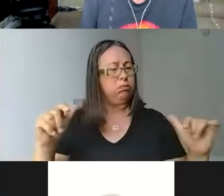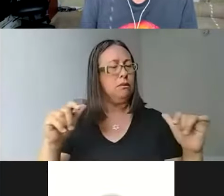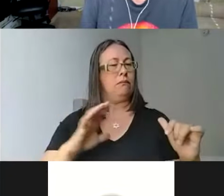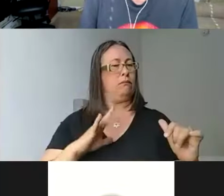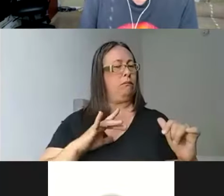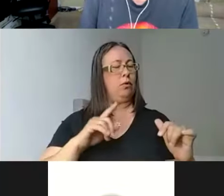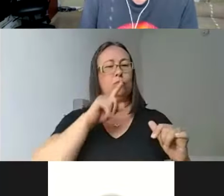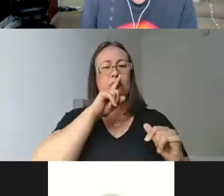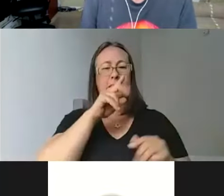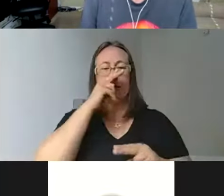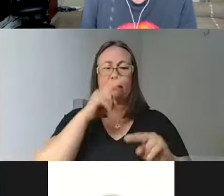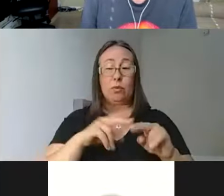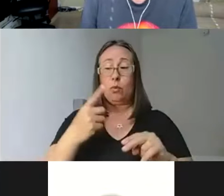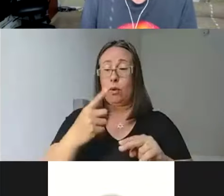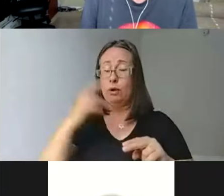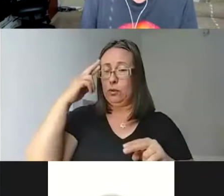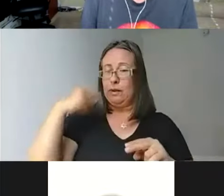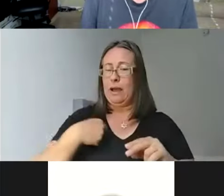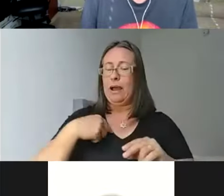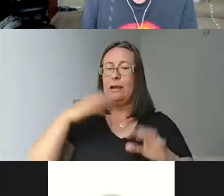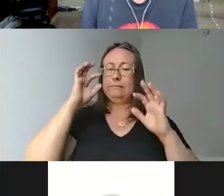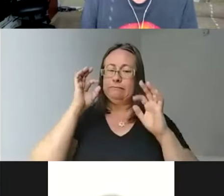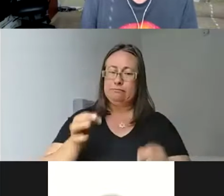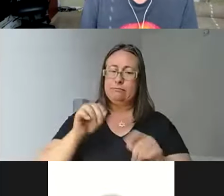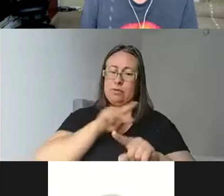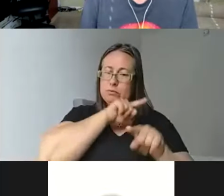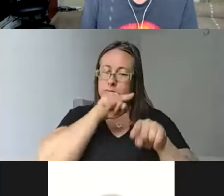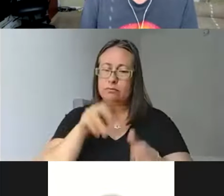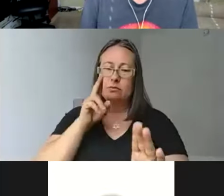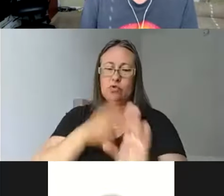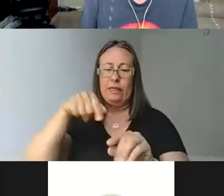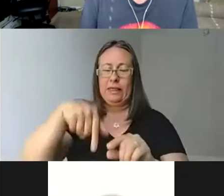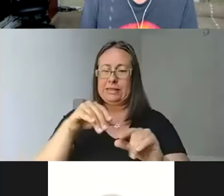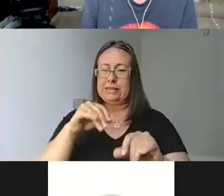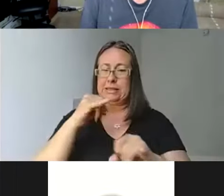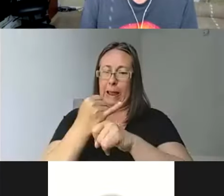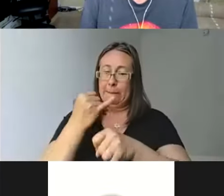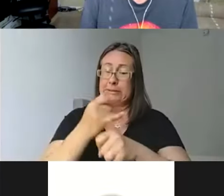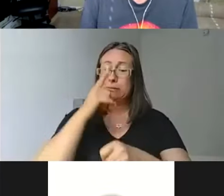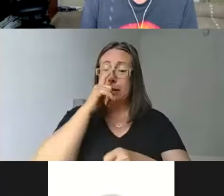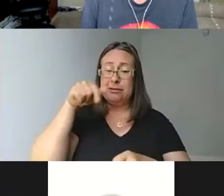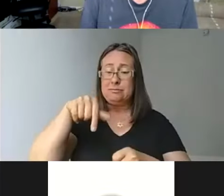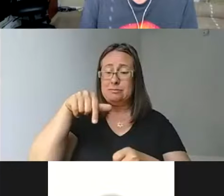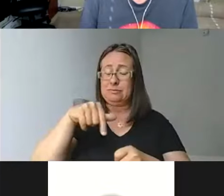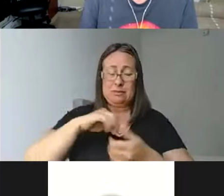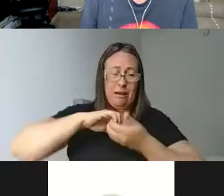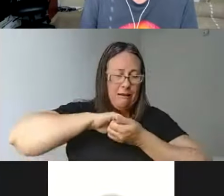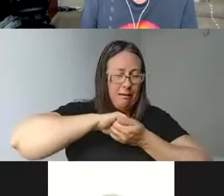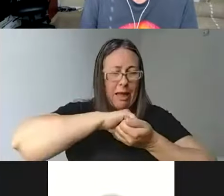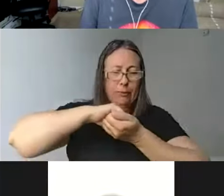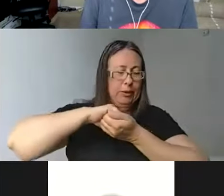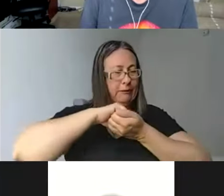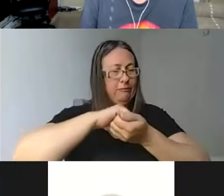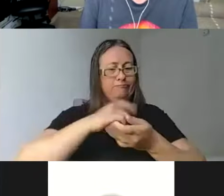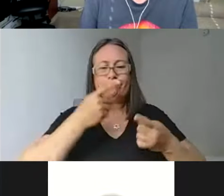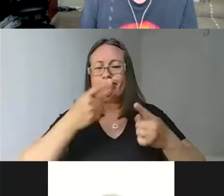really fun. And one of the reasons I actually decided to come to this campus is sort of this really collaborative nature that we have here.